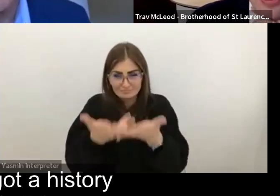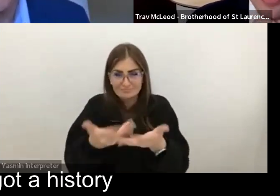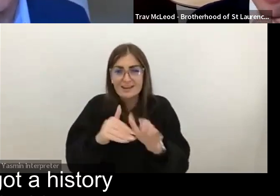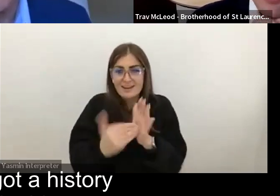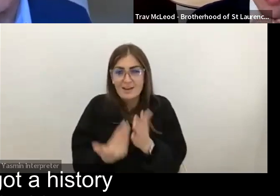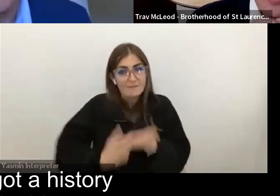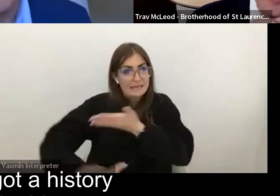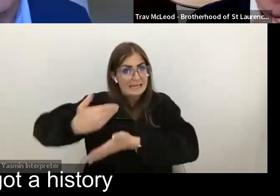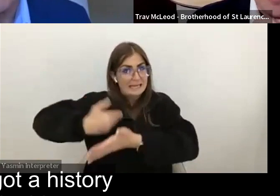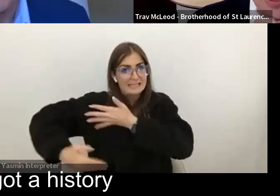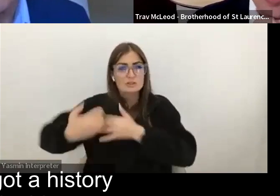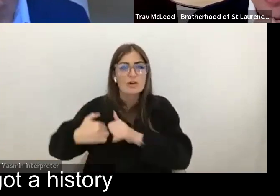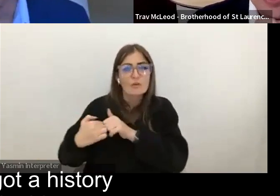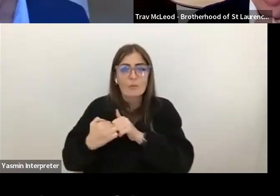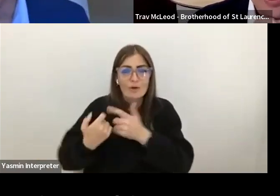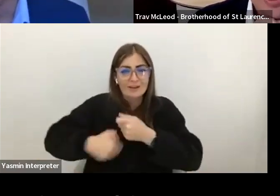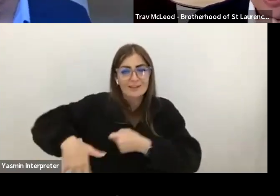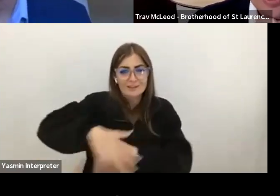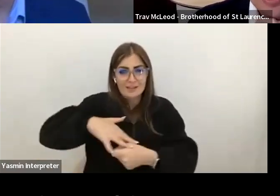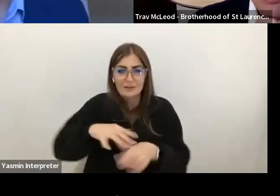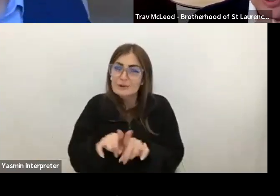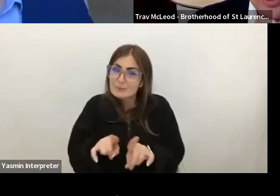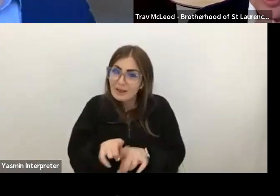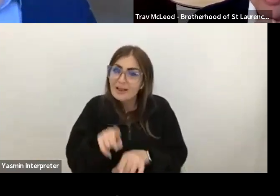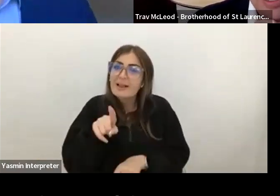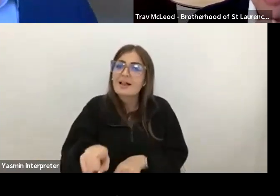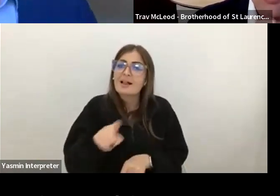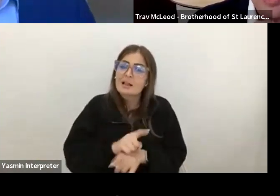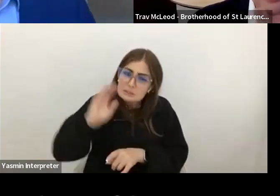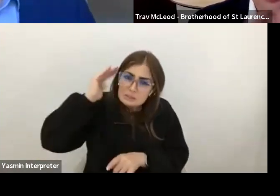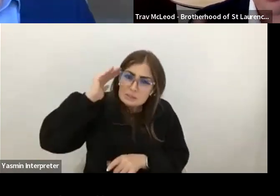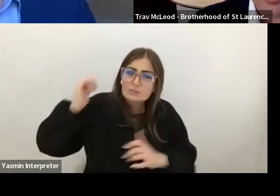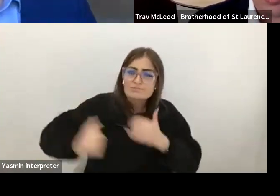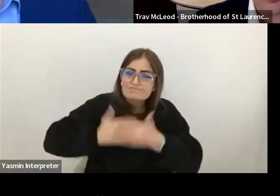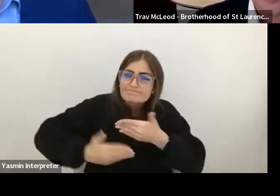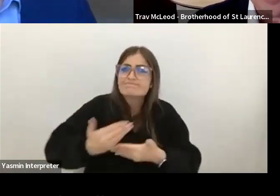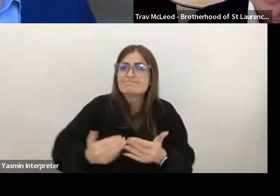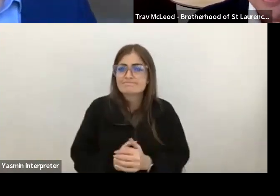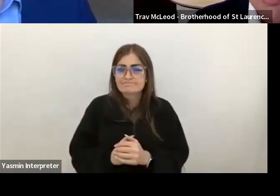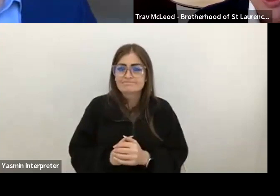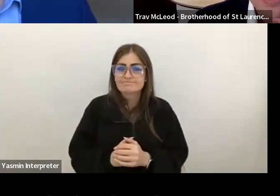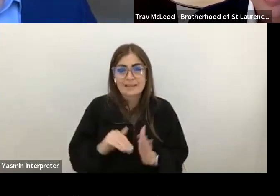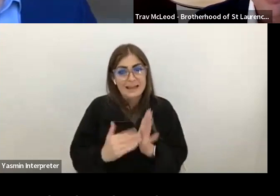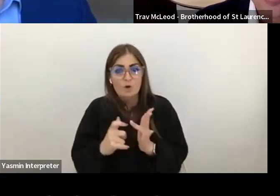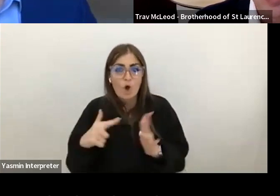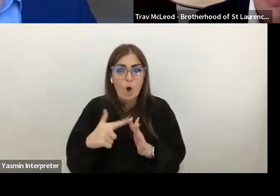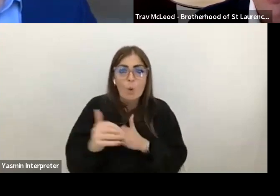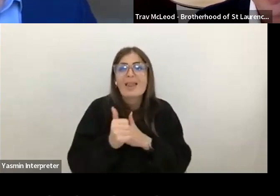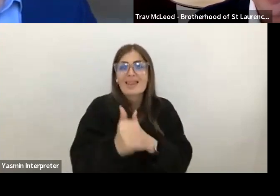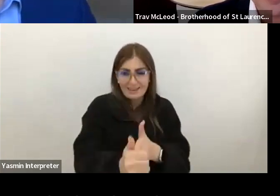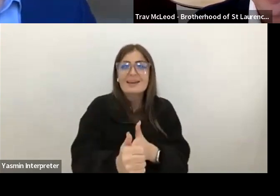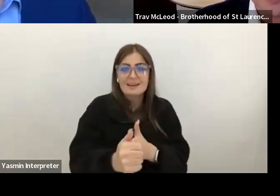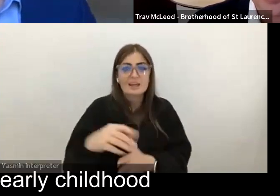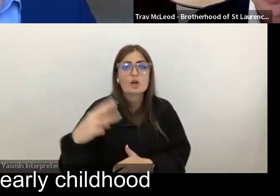got a history of working in this area in a really rigorous and powerful way, and you're now co-leading the Productivity Commission